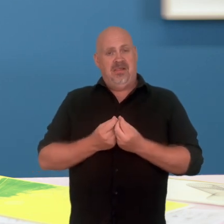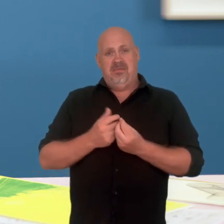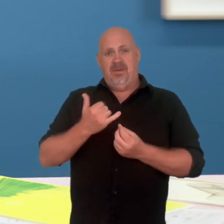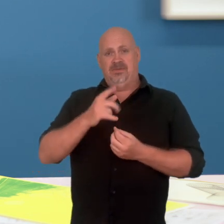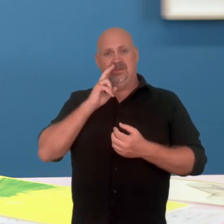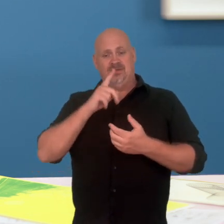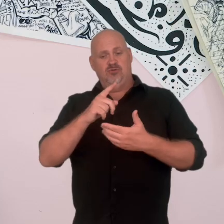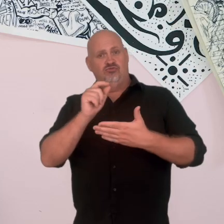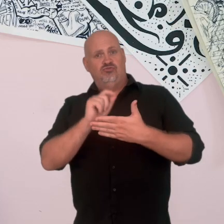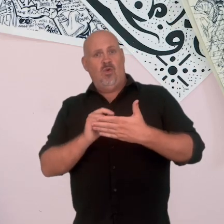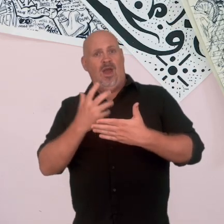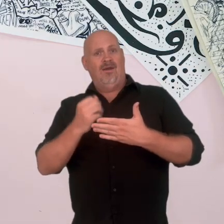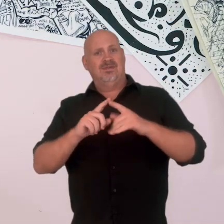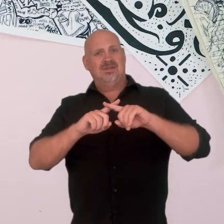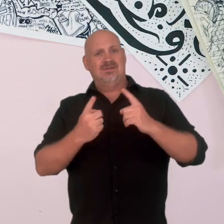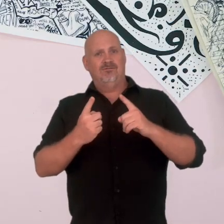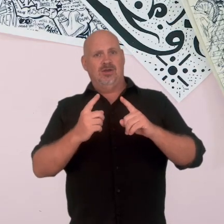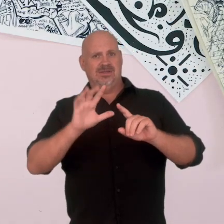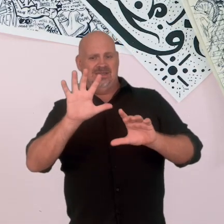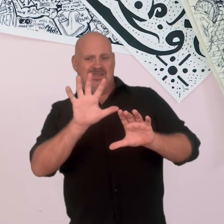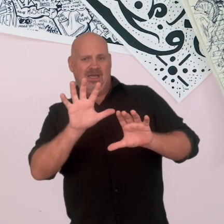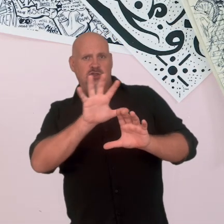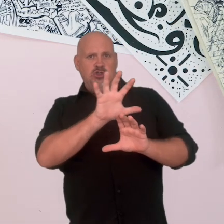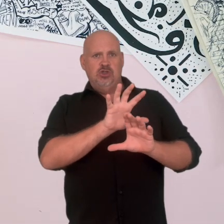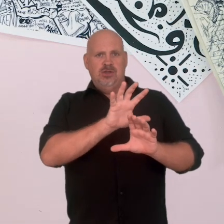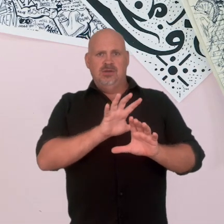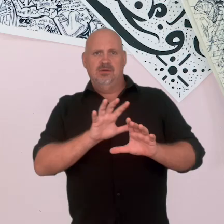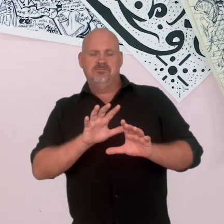sections, and maybe